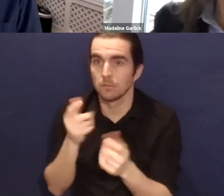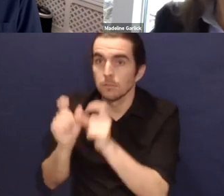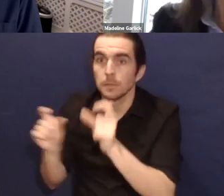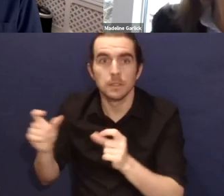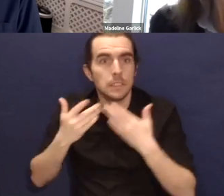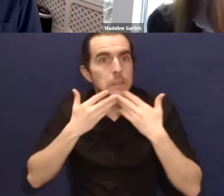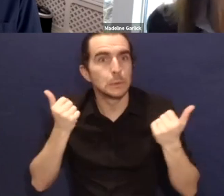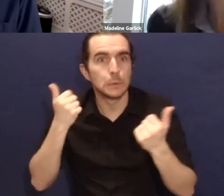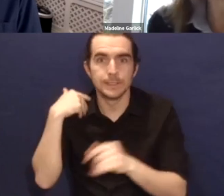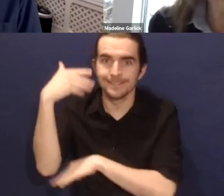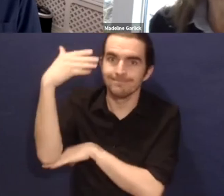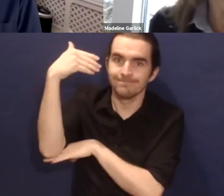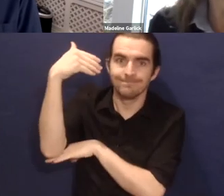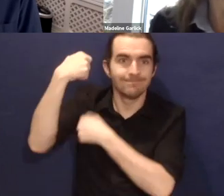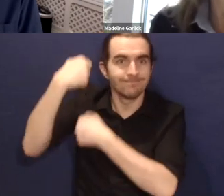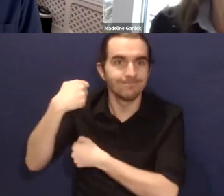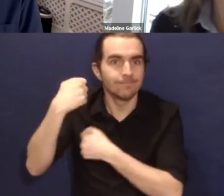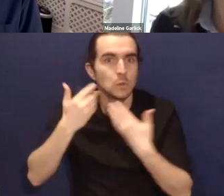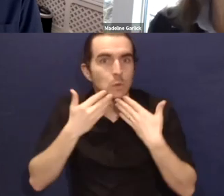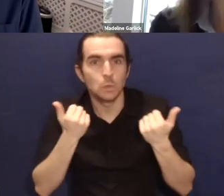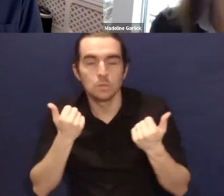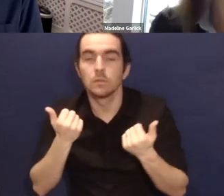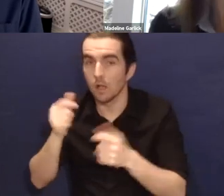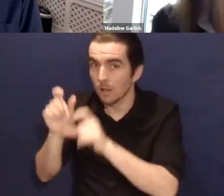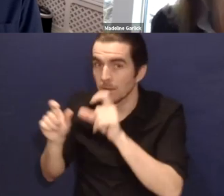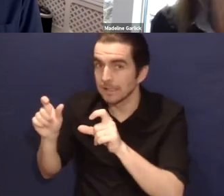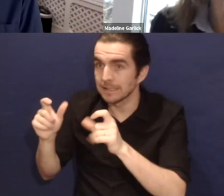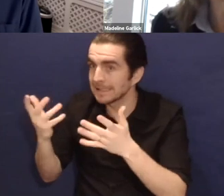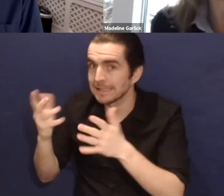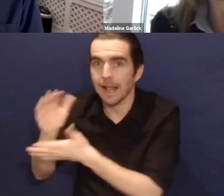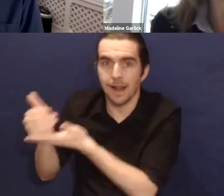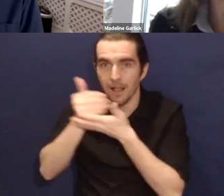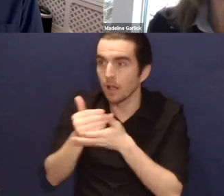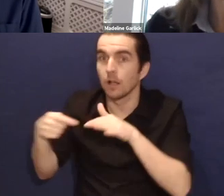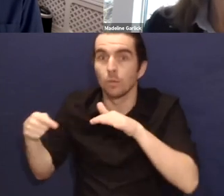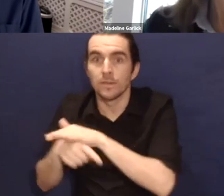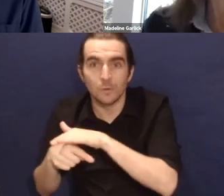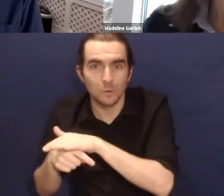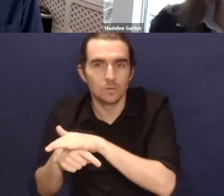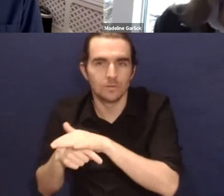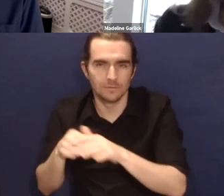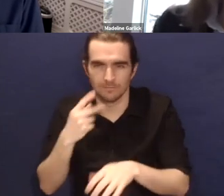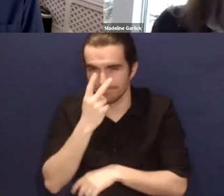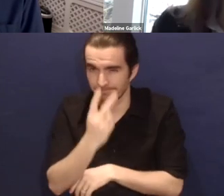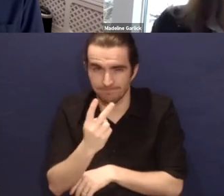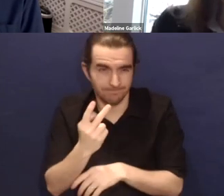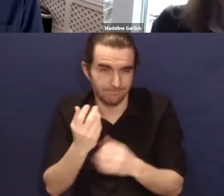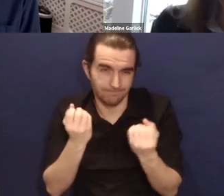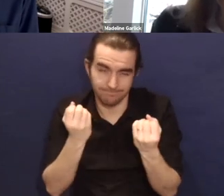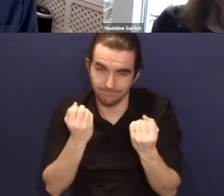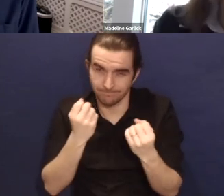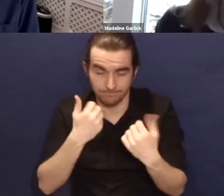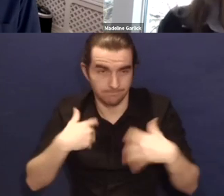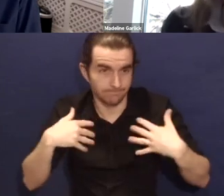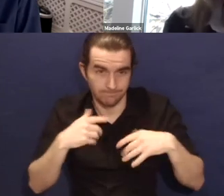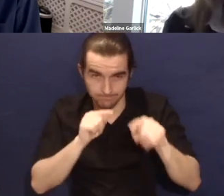who have sought proactively to adapt their asylum systems to the constraints that COVID-19 has brought, using technology,